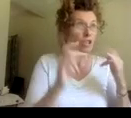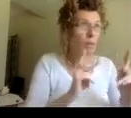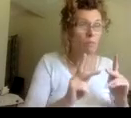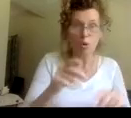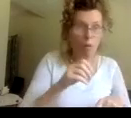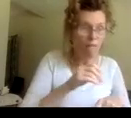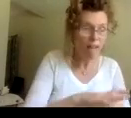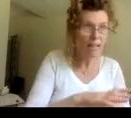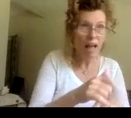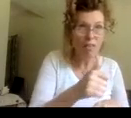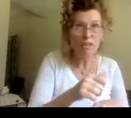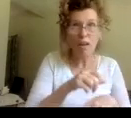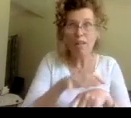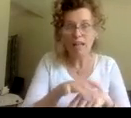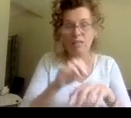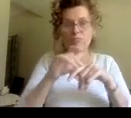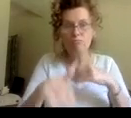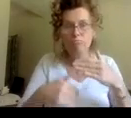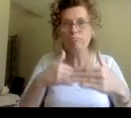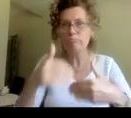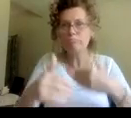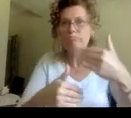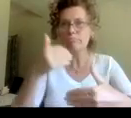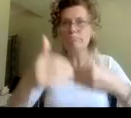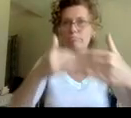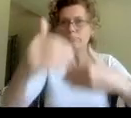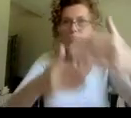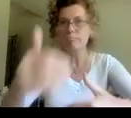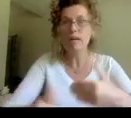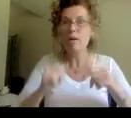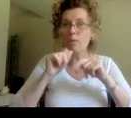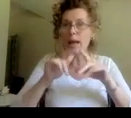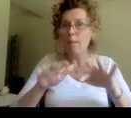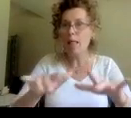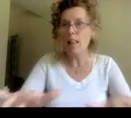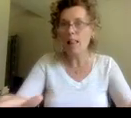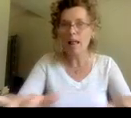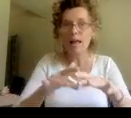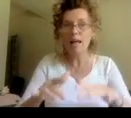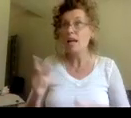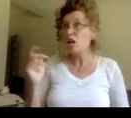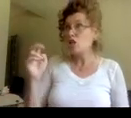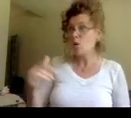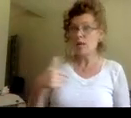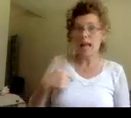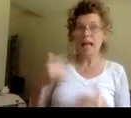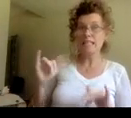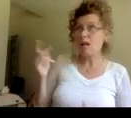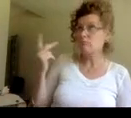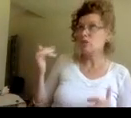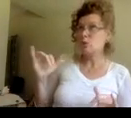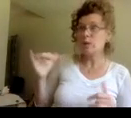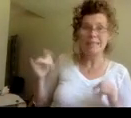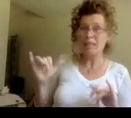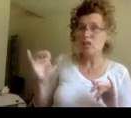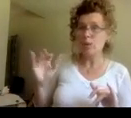who affect others. The ripple effect is amazing. It's one of the main reasons Tony and I decided to do this, and we still do it. And we still love it. I mean, literally, I'm not kidding you. Him and I were texting right at the